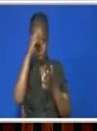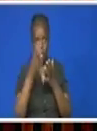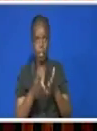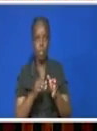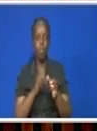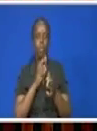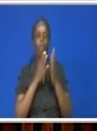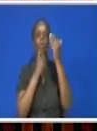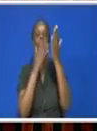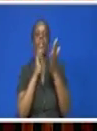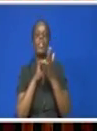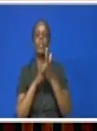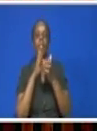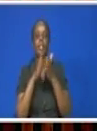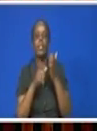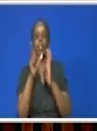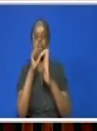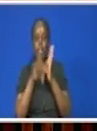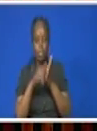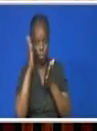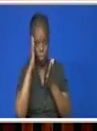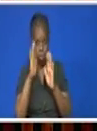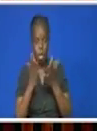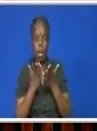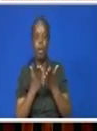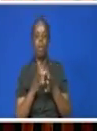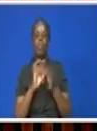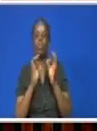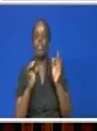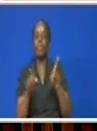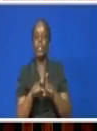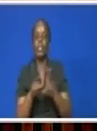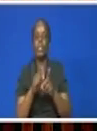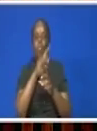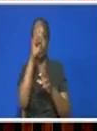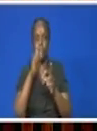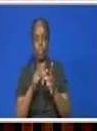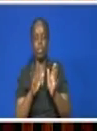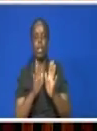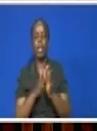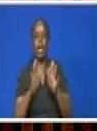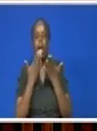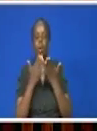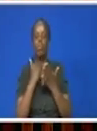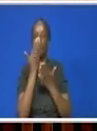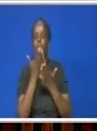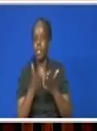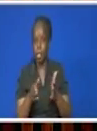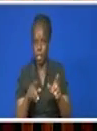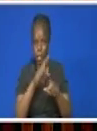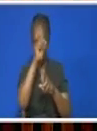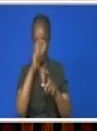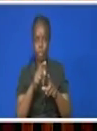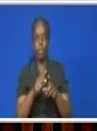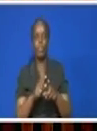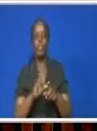end of this lesson, you'll be able to know how to interpret the question and how to answer the question.